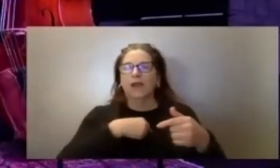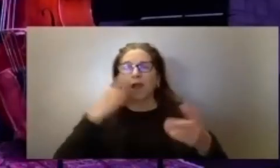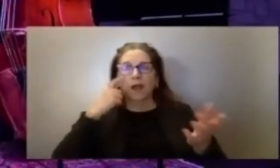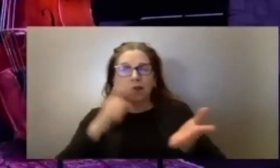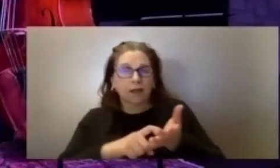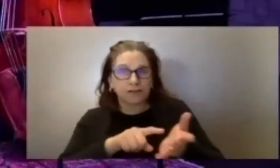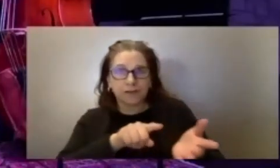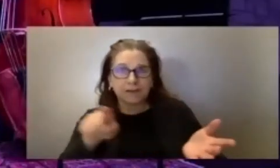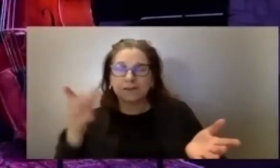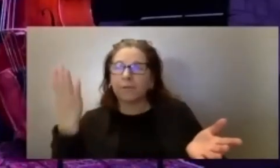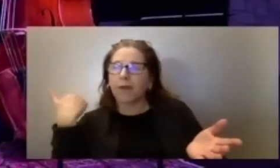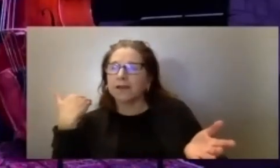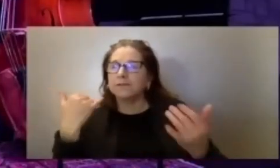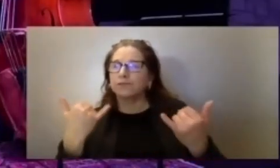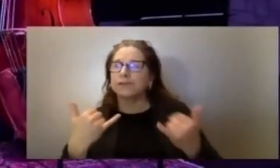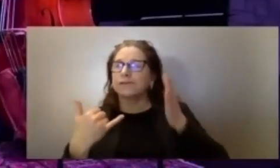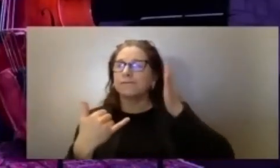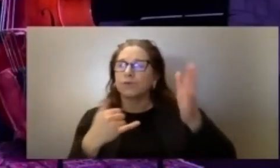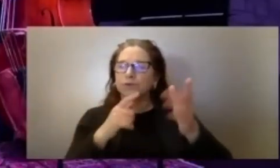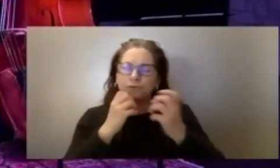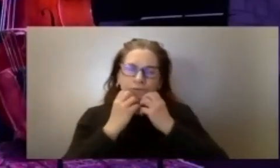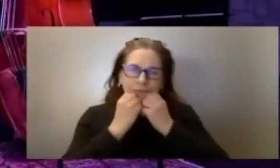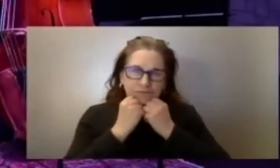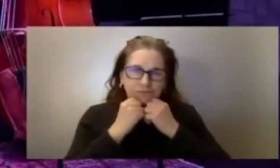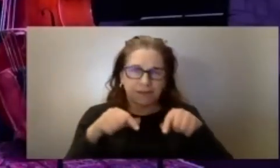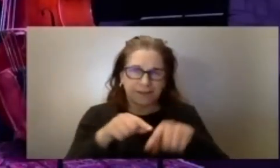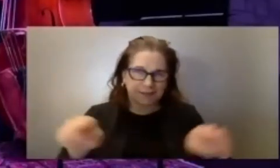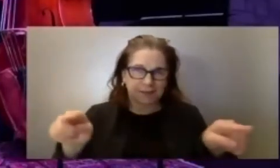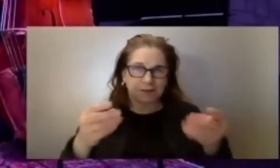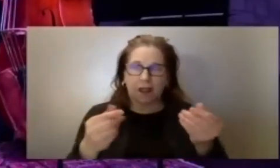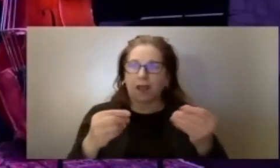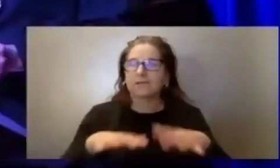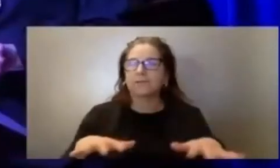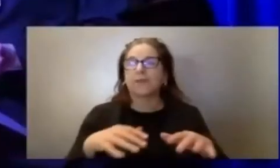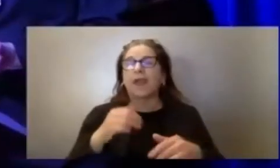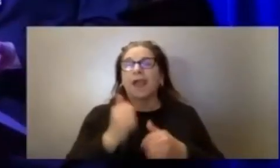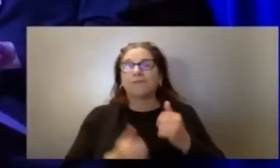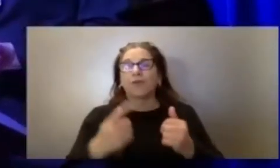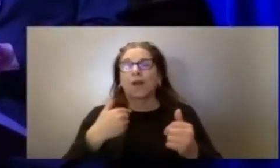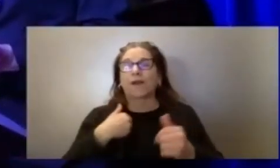These original keepers, past and future, who care for these lands.